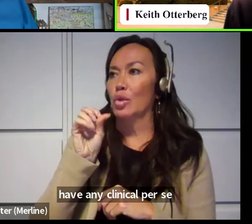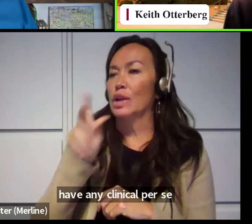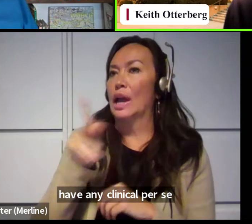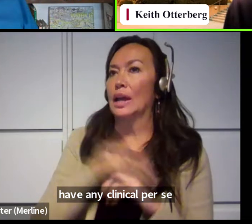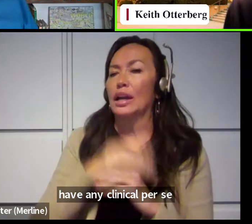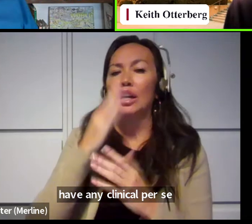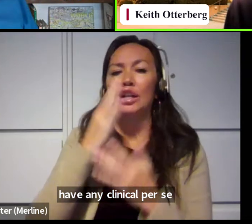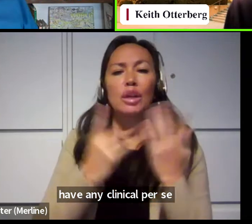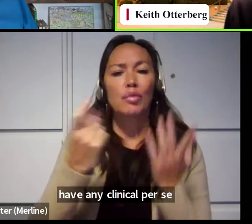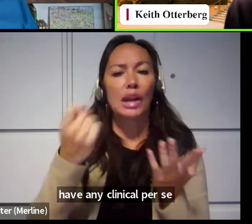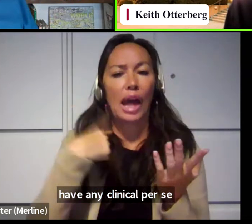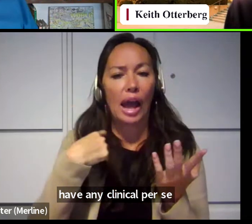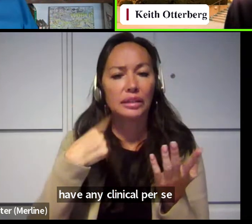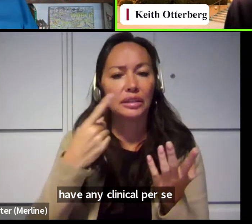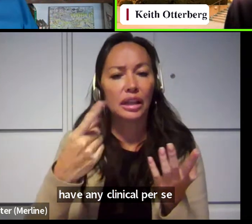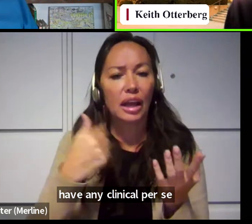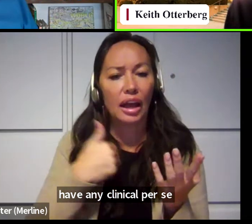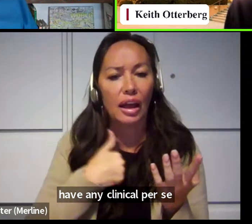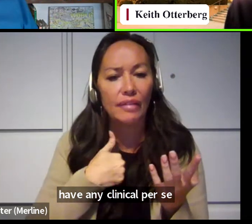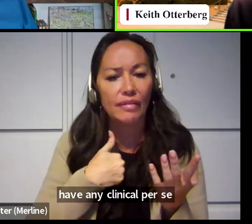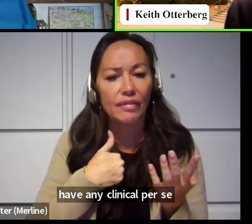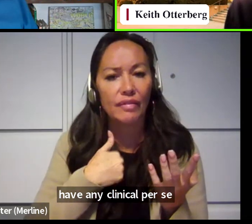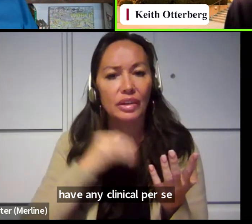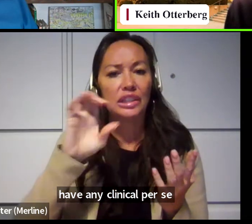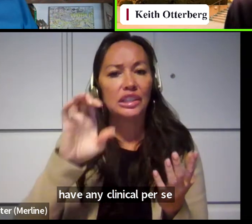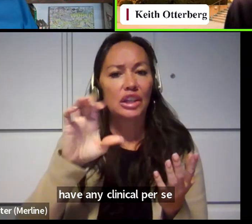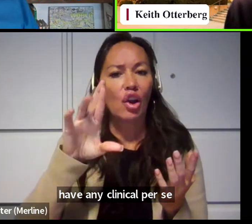Somebody's asking, they have a